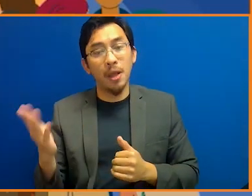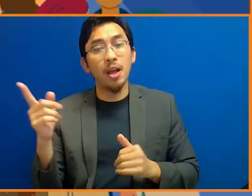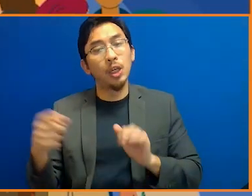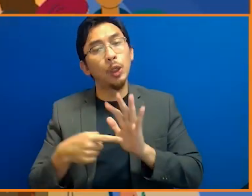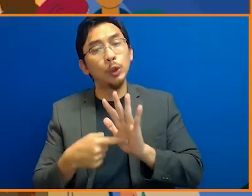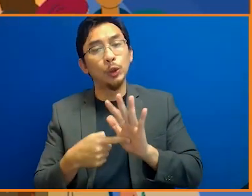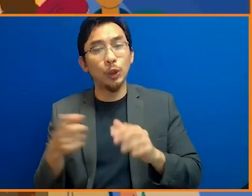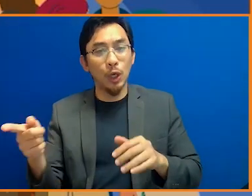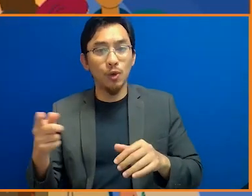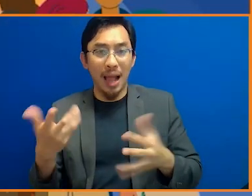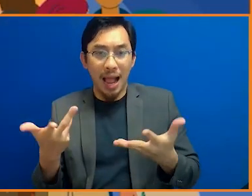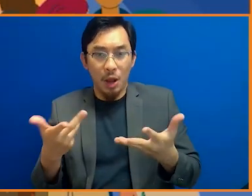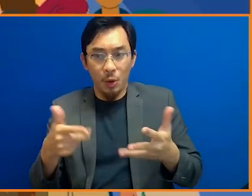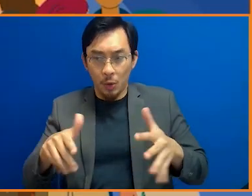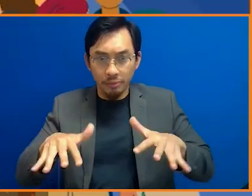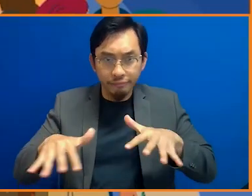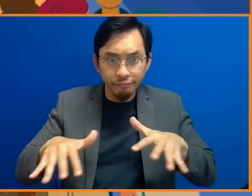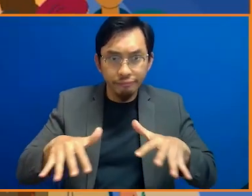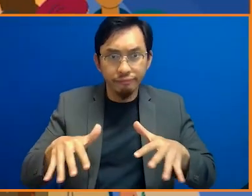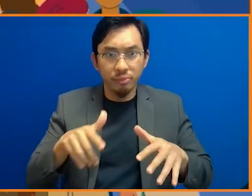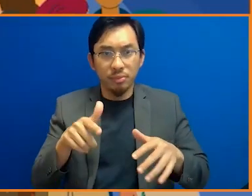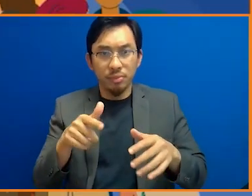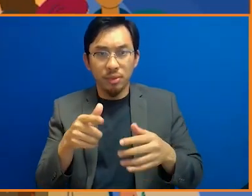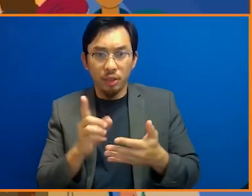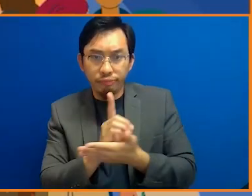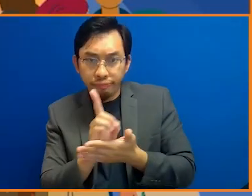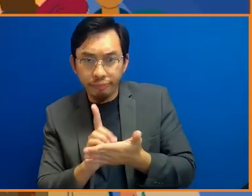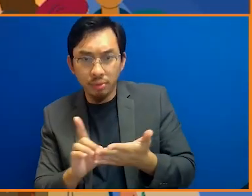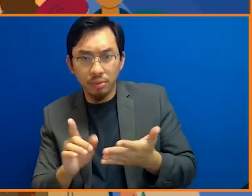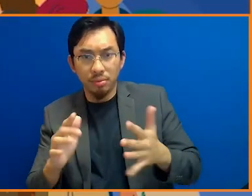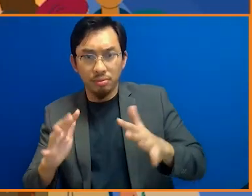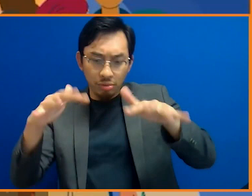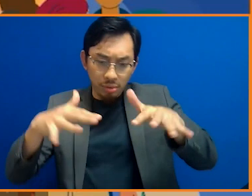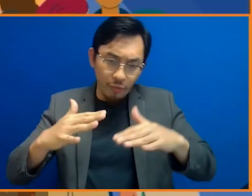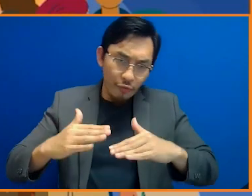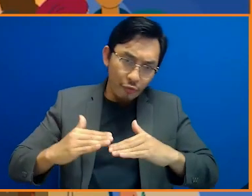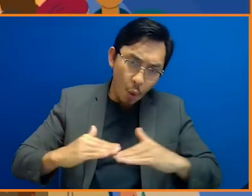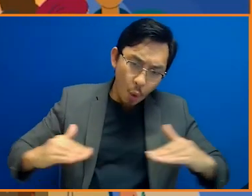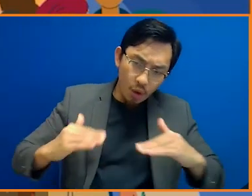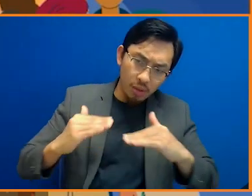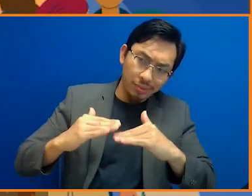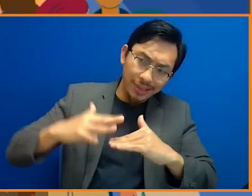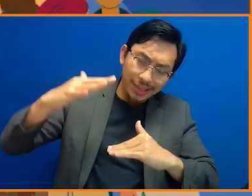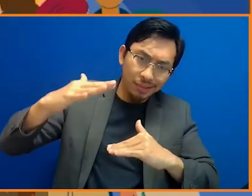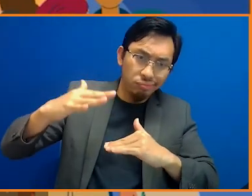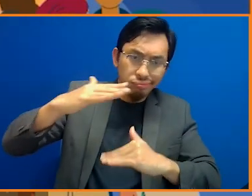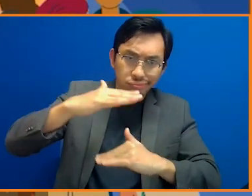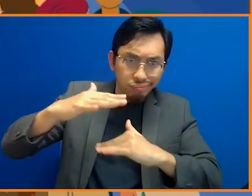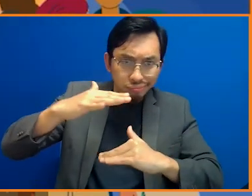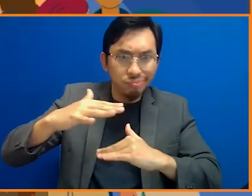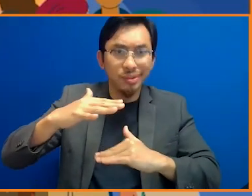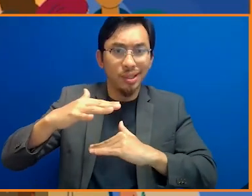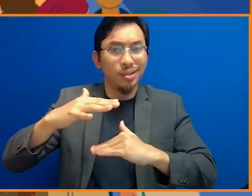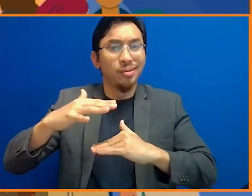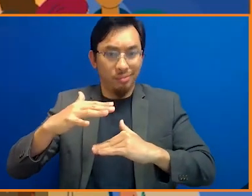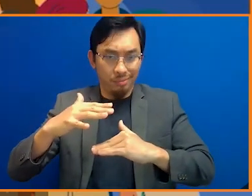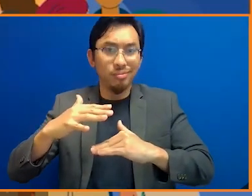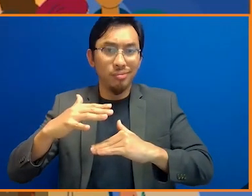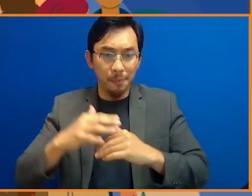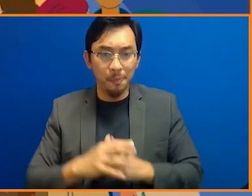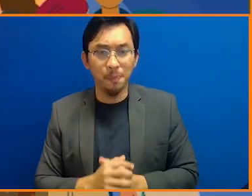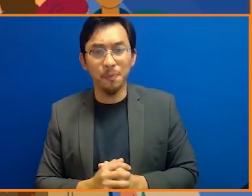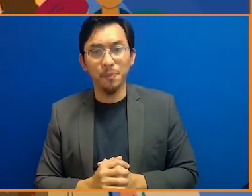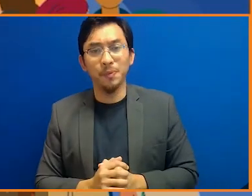this just to show that we have some numerical technique to simulate the shape of sea floor, this shape